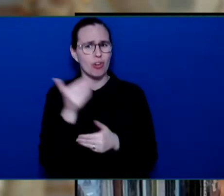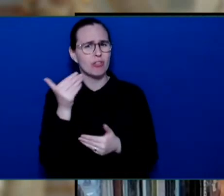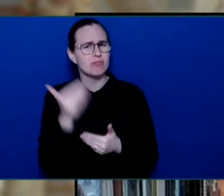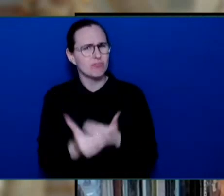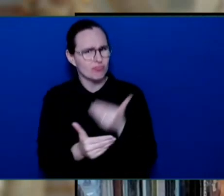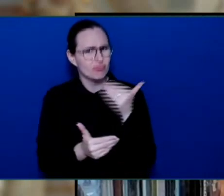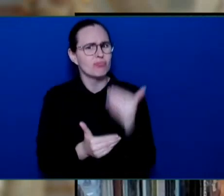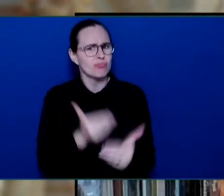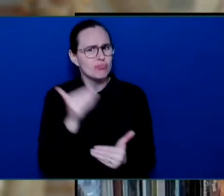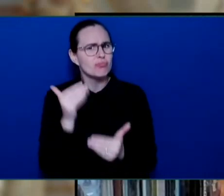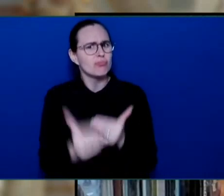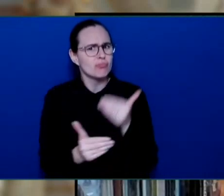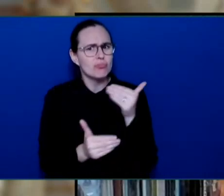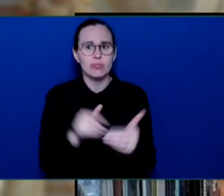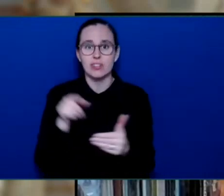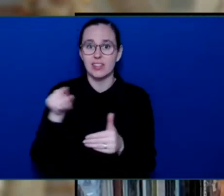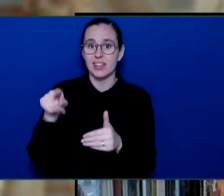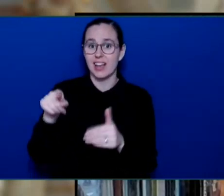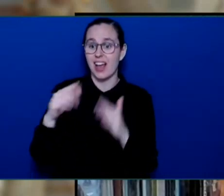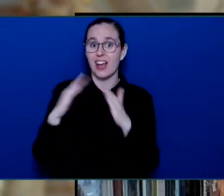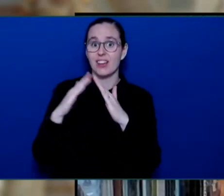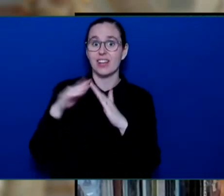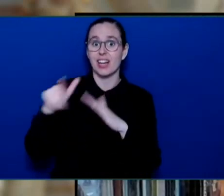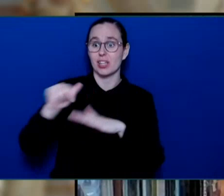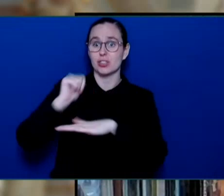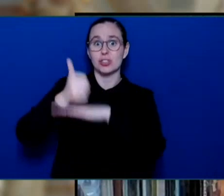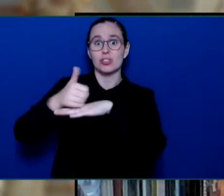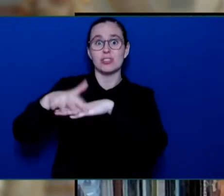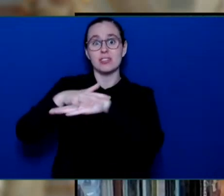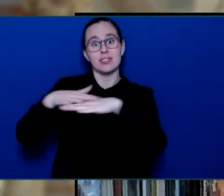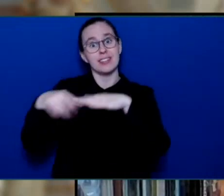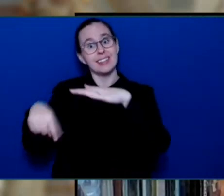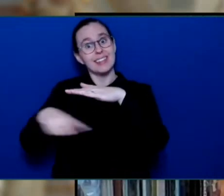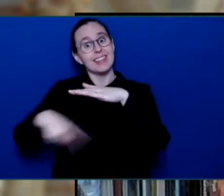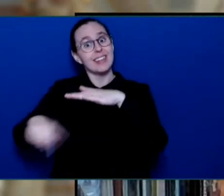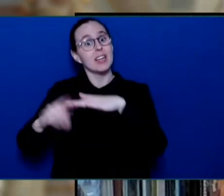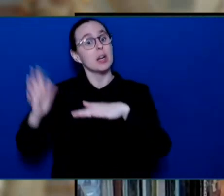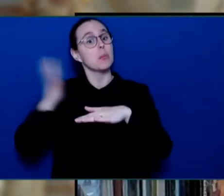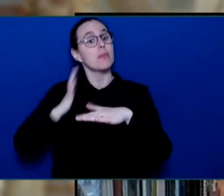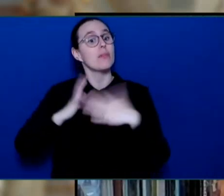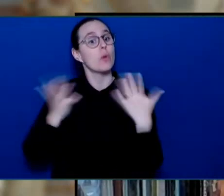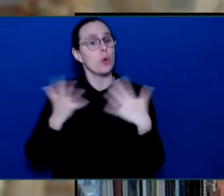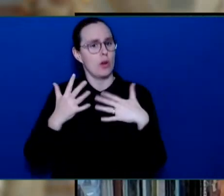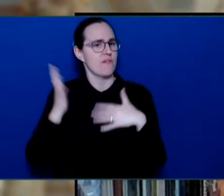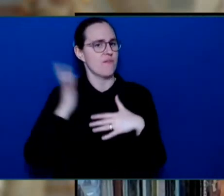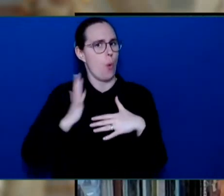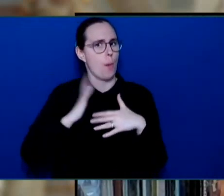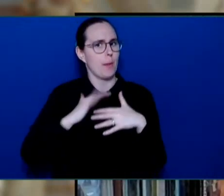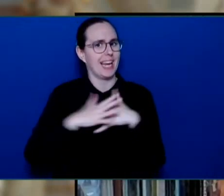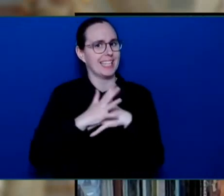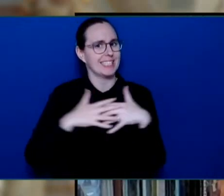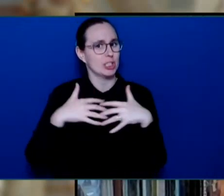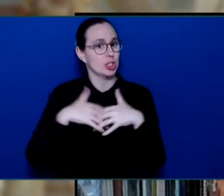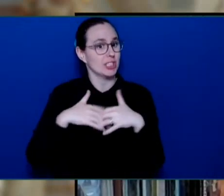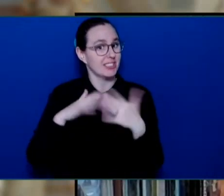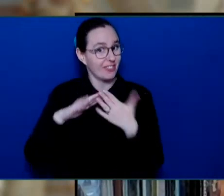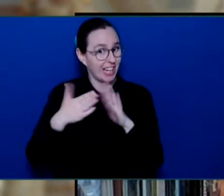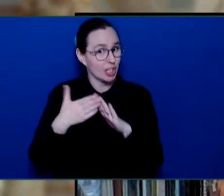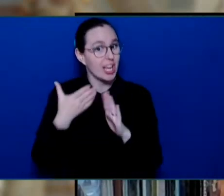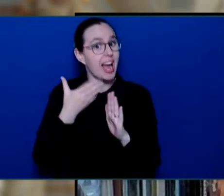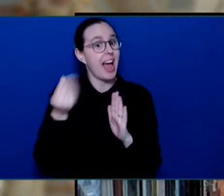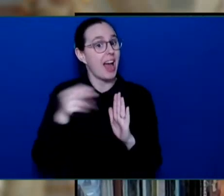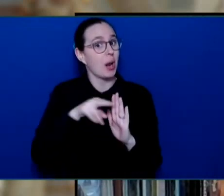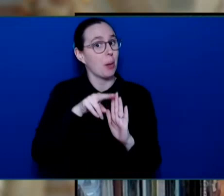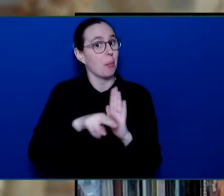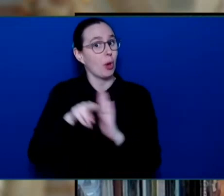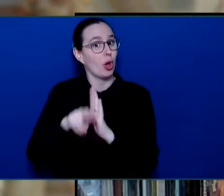Indigenous village site and burial ground, and the archaeological findings so far demonstrate a rich history that's been preserved in a way that is found in